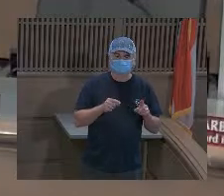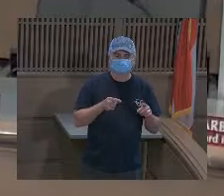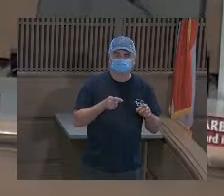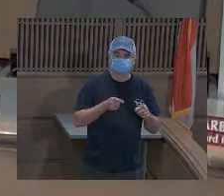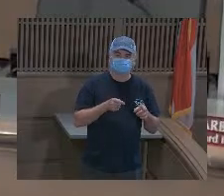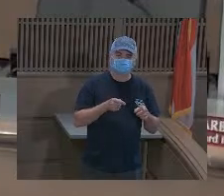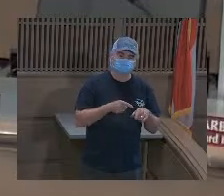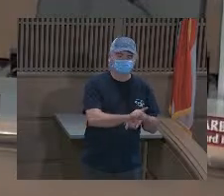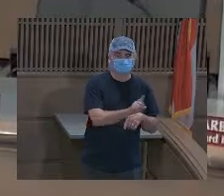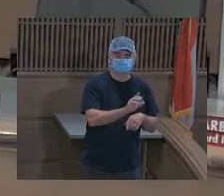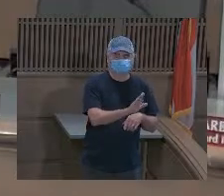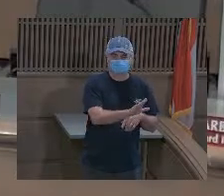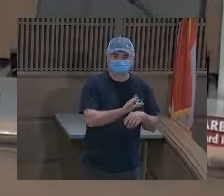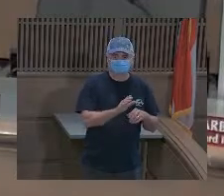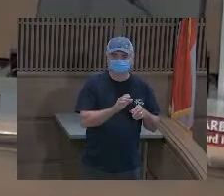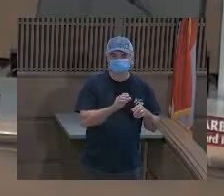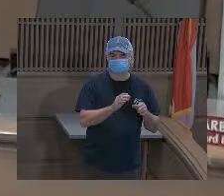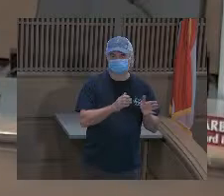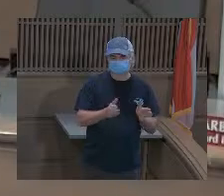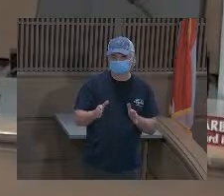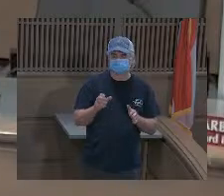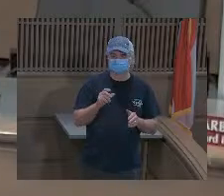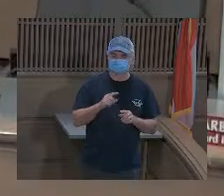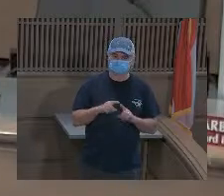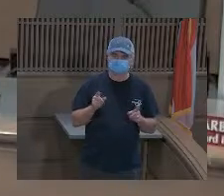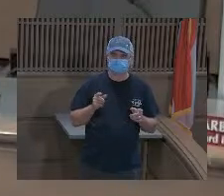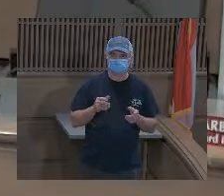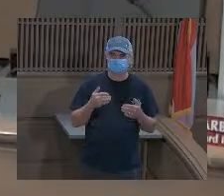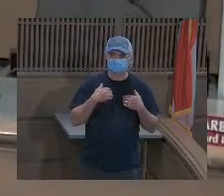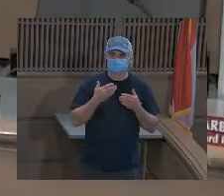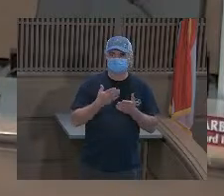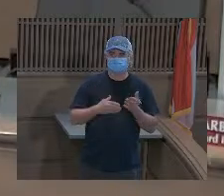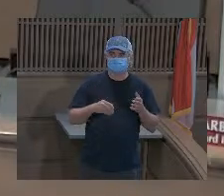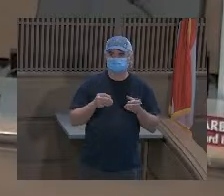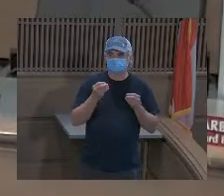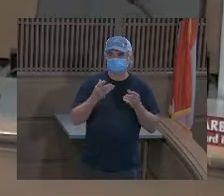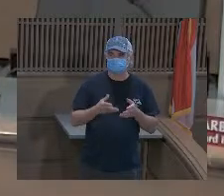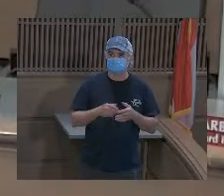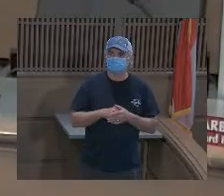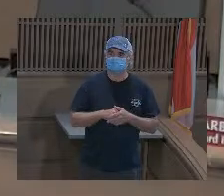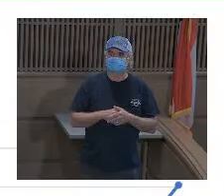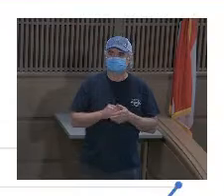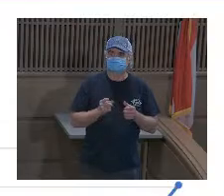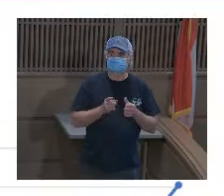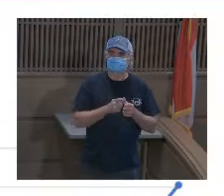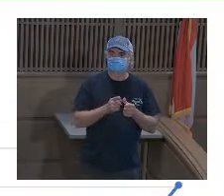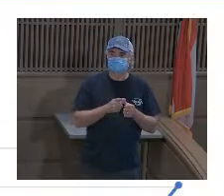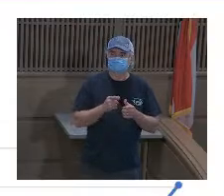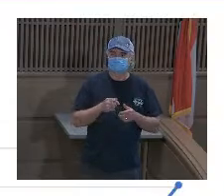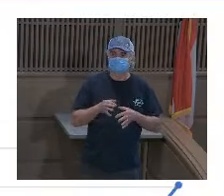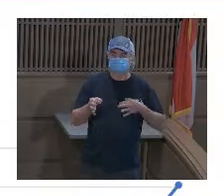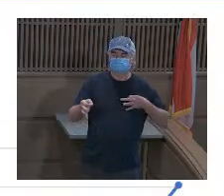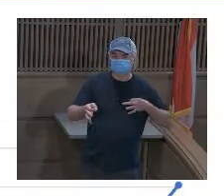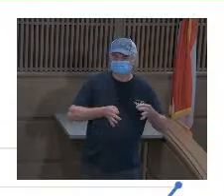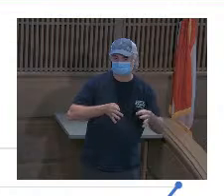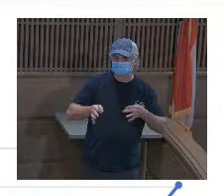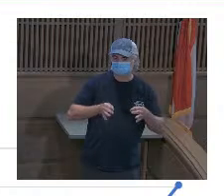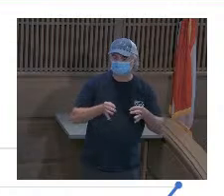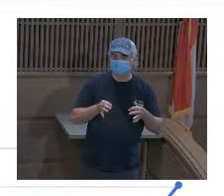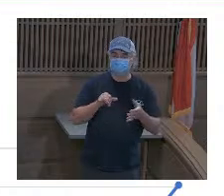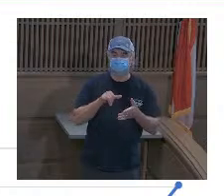I have some of that information as well. First, we have explained